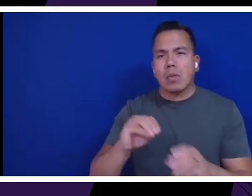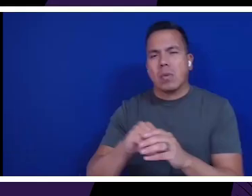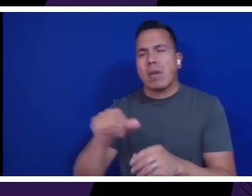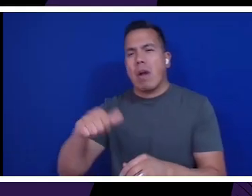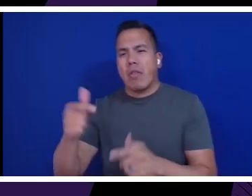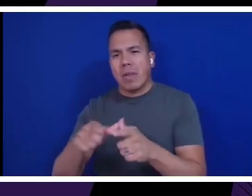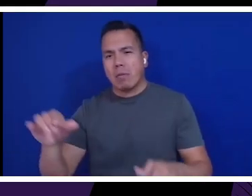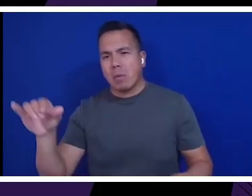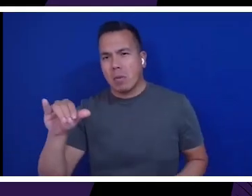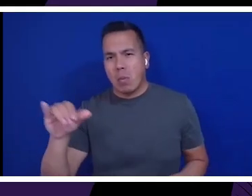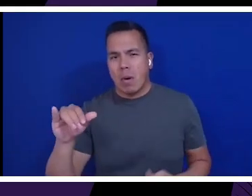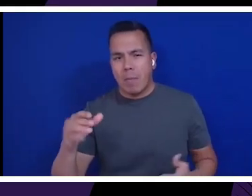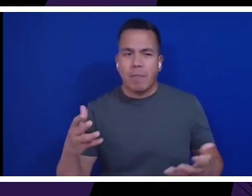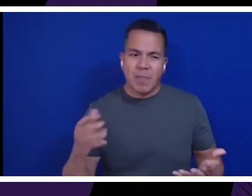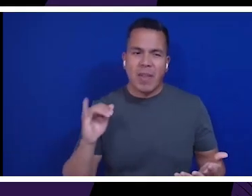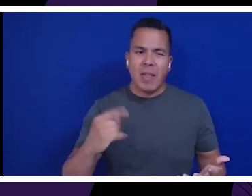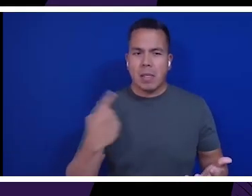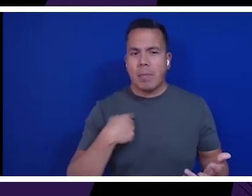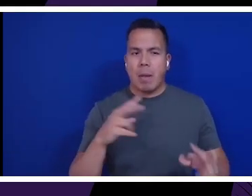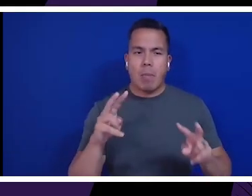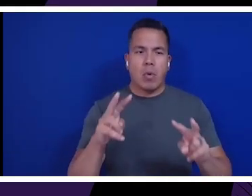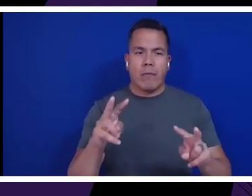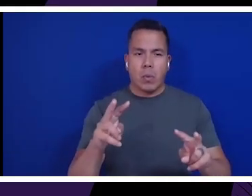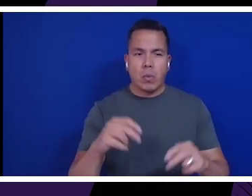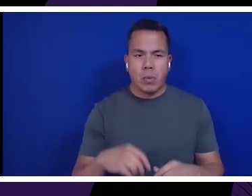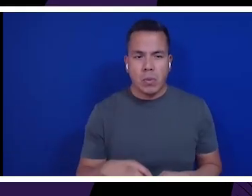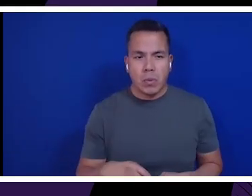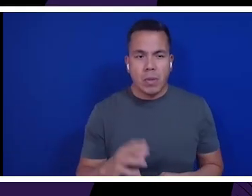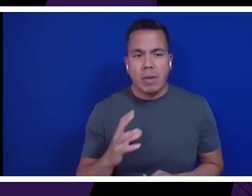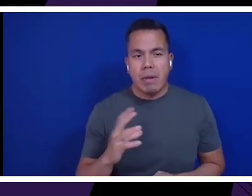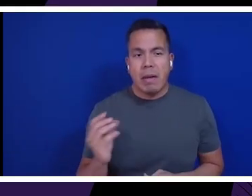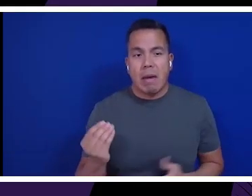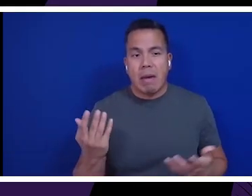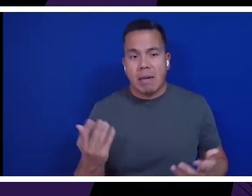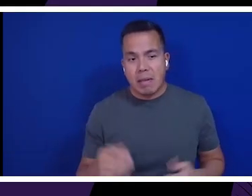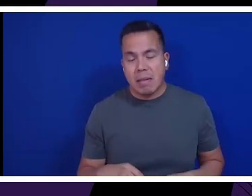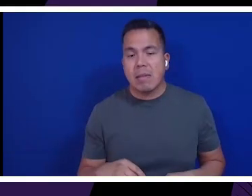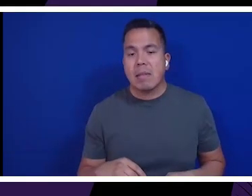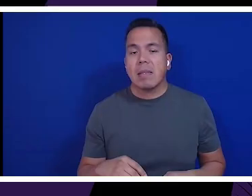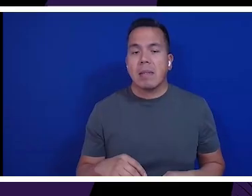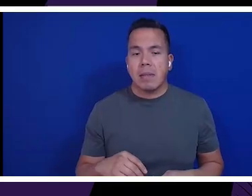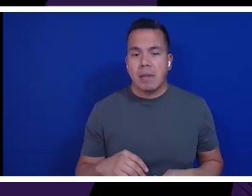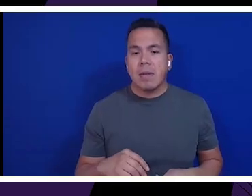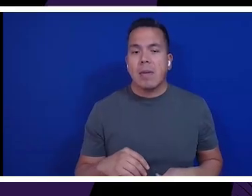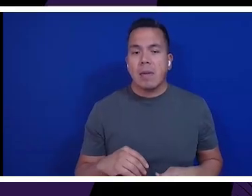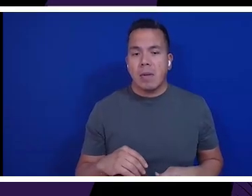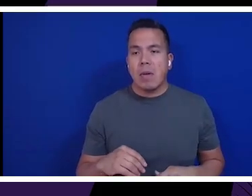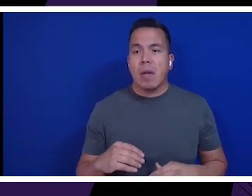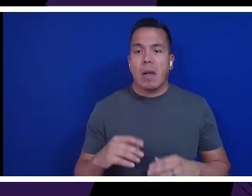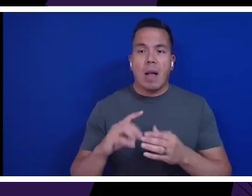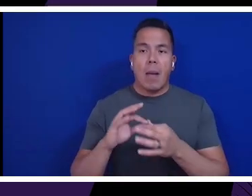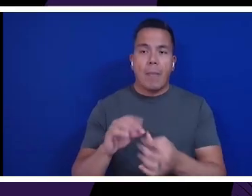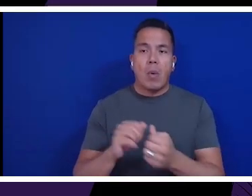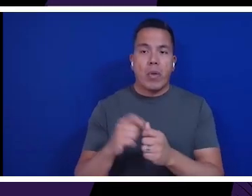So this is also something which I'm looking forward to. And yeah, as part of the contributions are considered, I